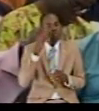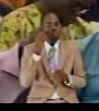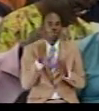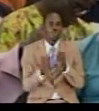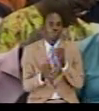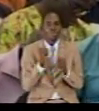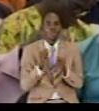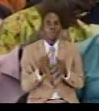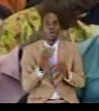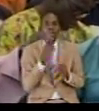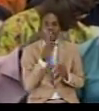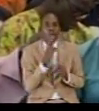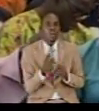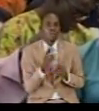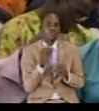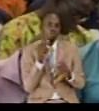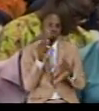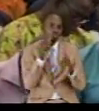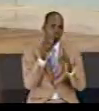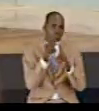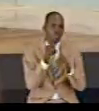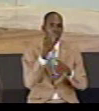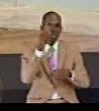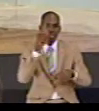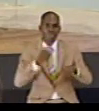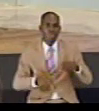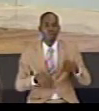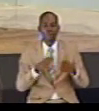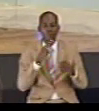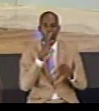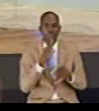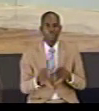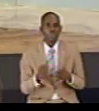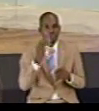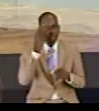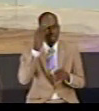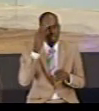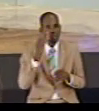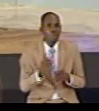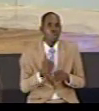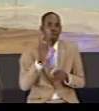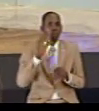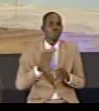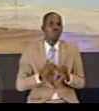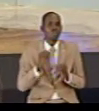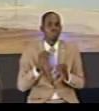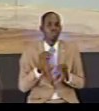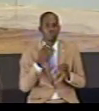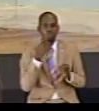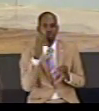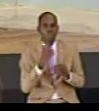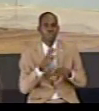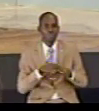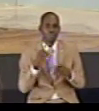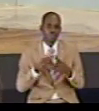tossed, they cannot be reckoned up in order unto thee. If I would